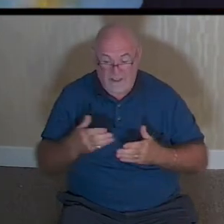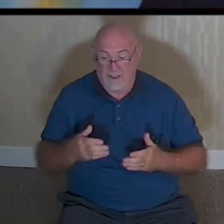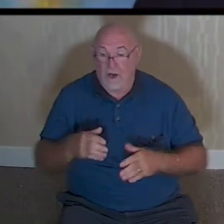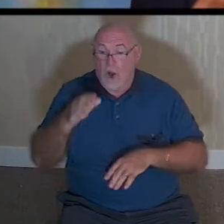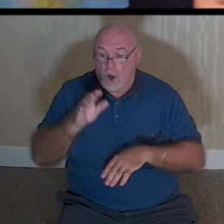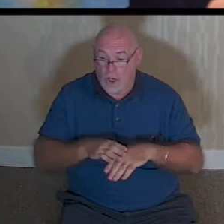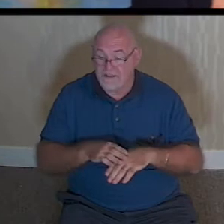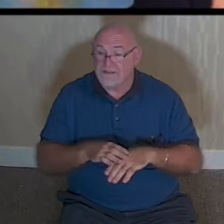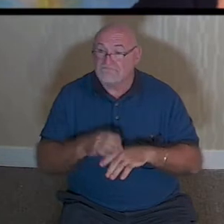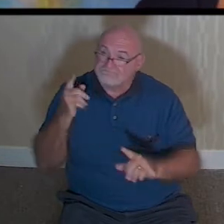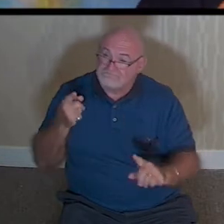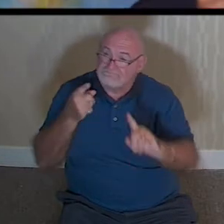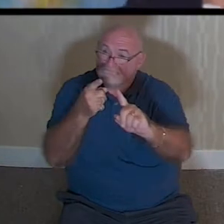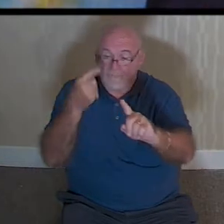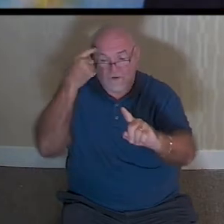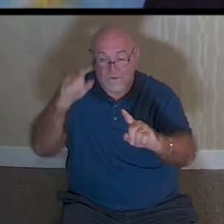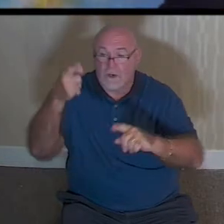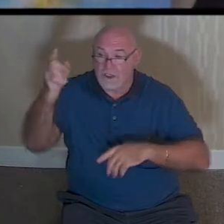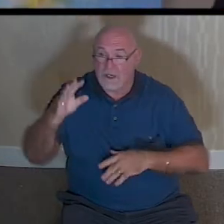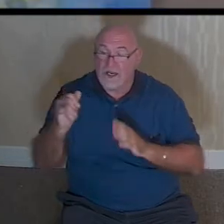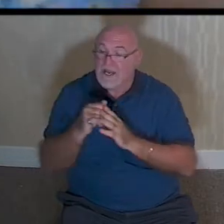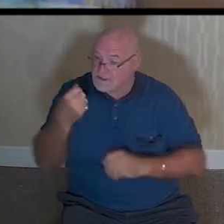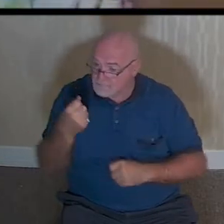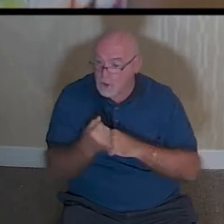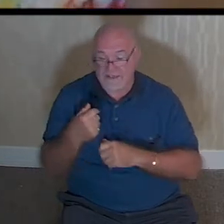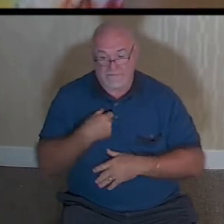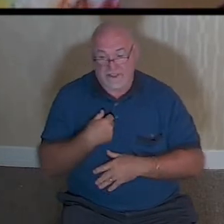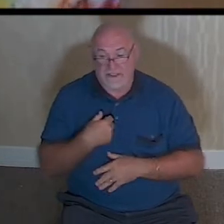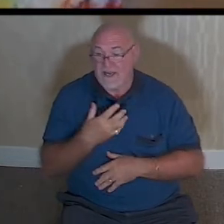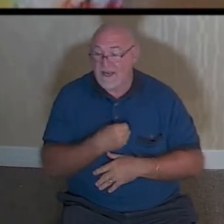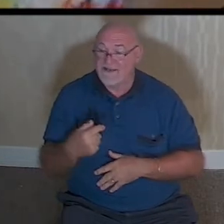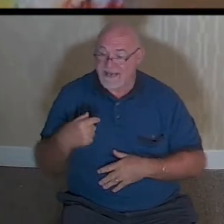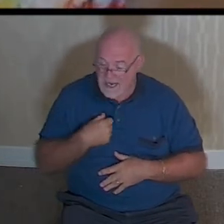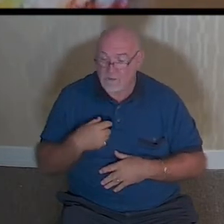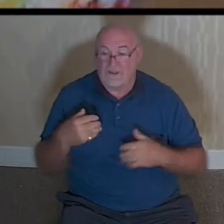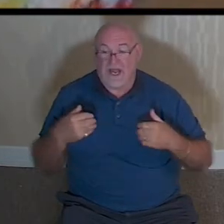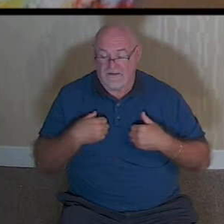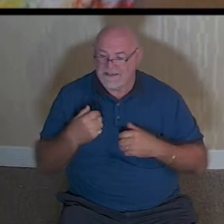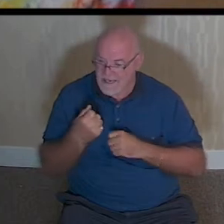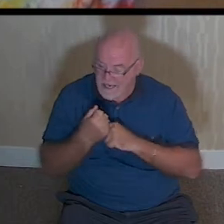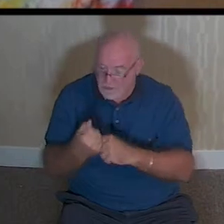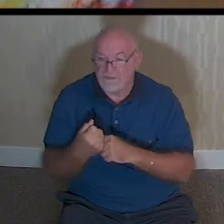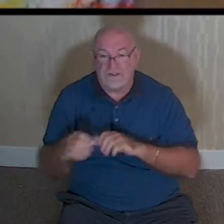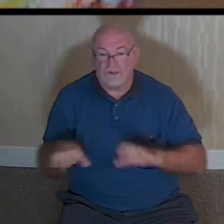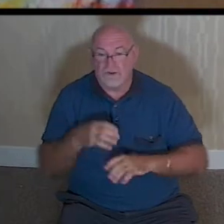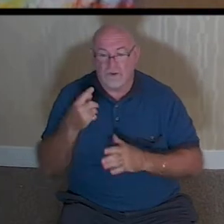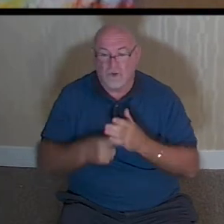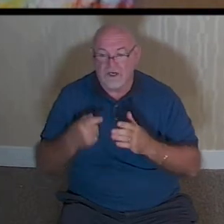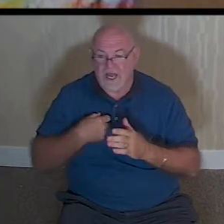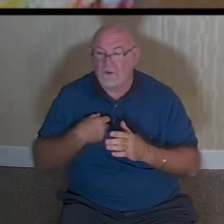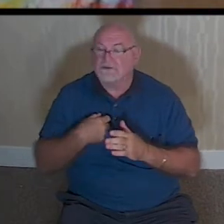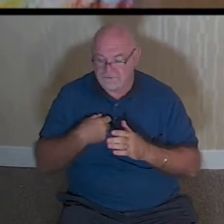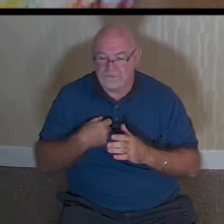mission from God, and that it was supporting me, and that I was having help to do what I was called to